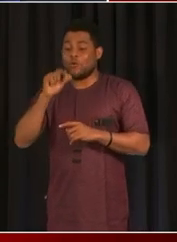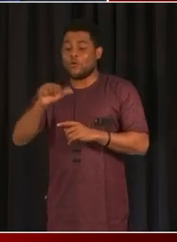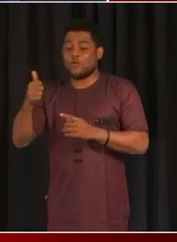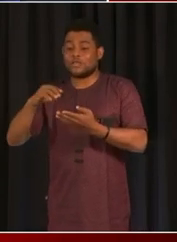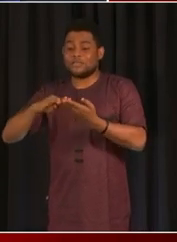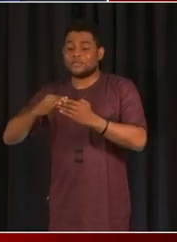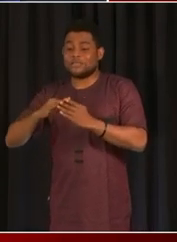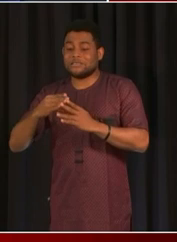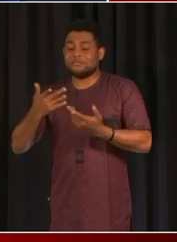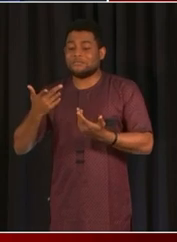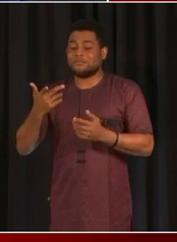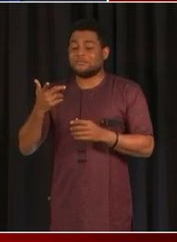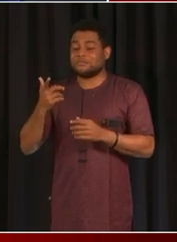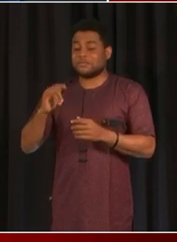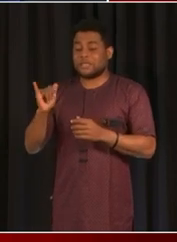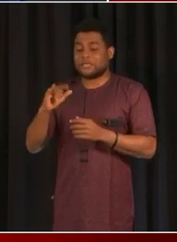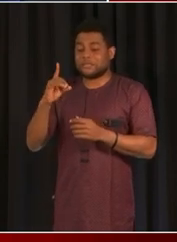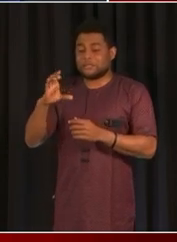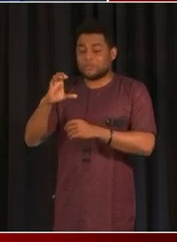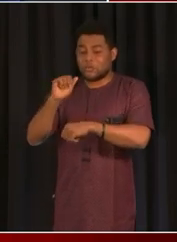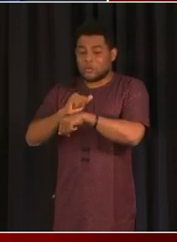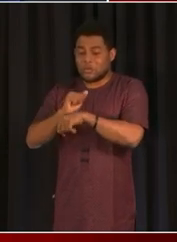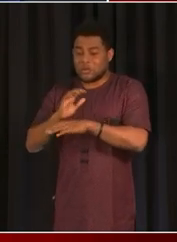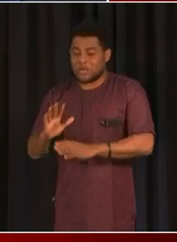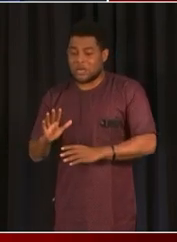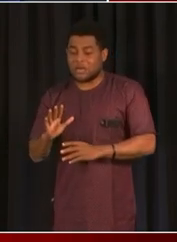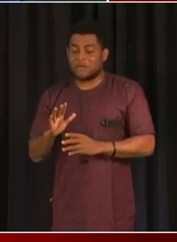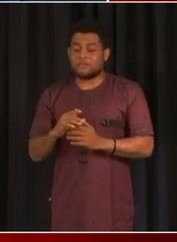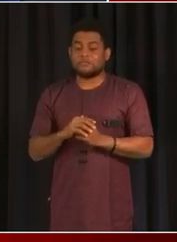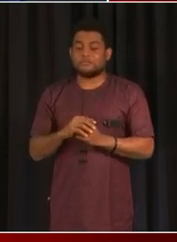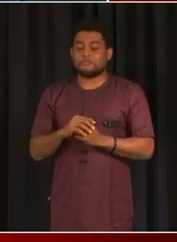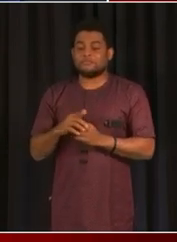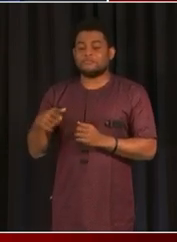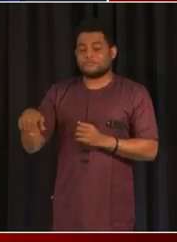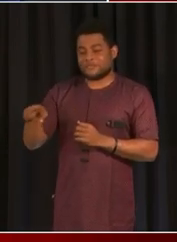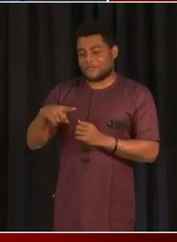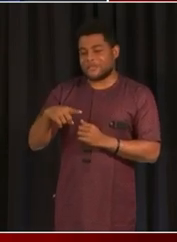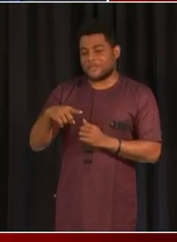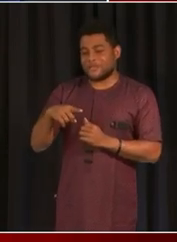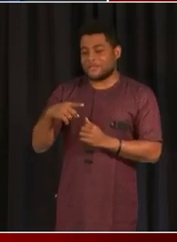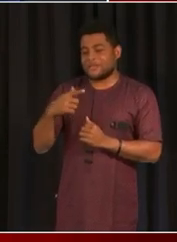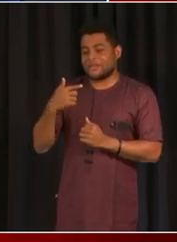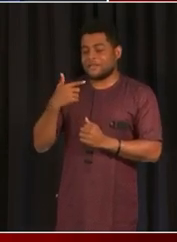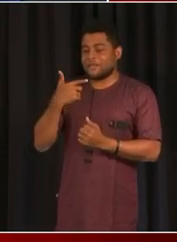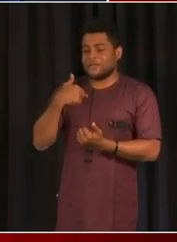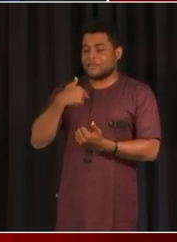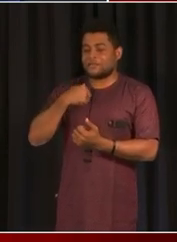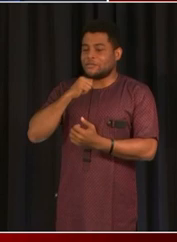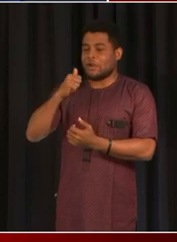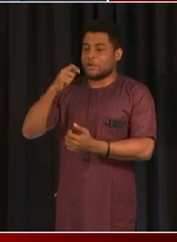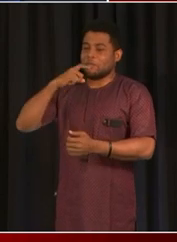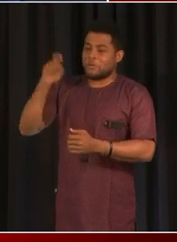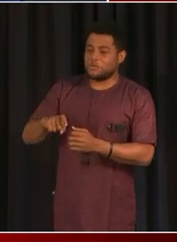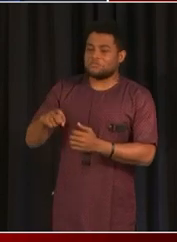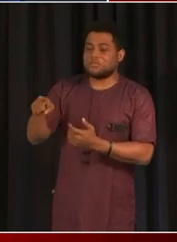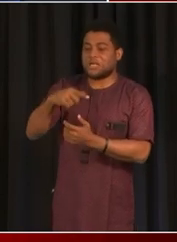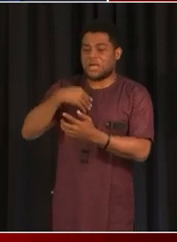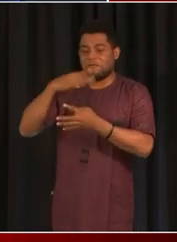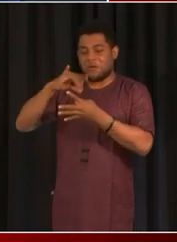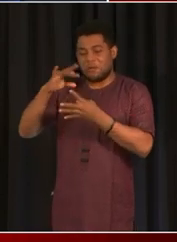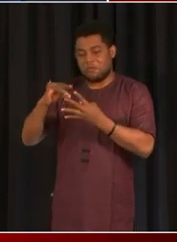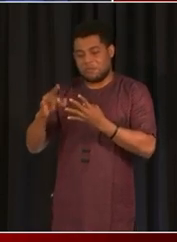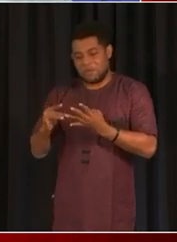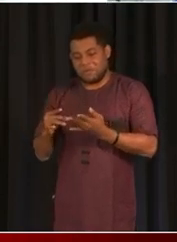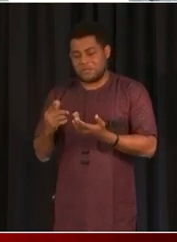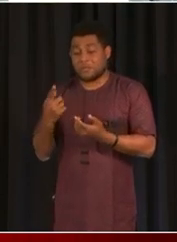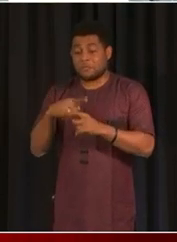not the requirer for DC government employees. Okay, so it would only be for those people who are licensed